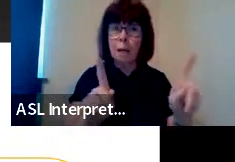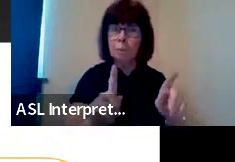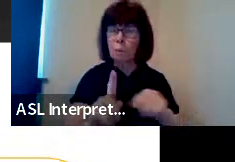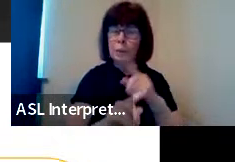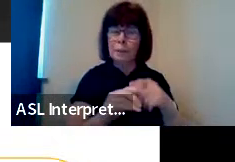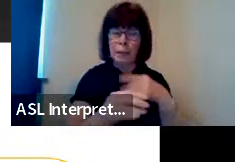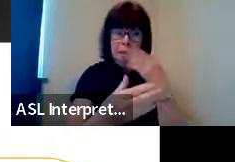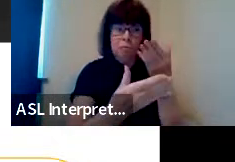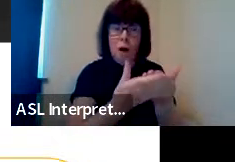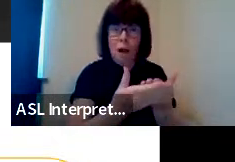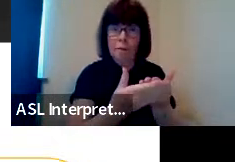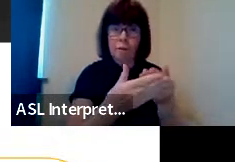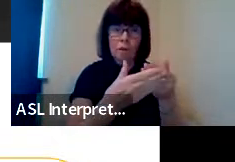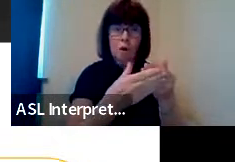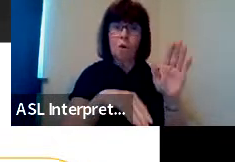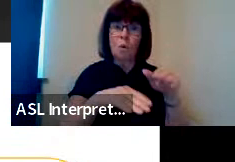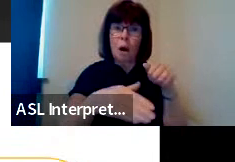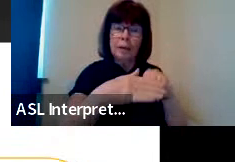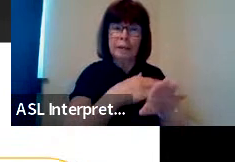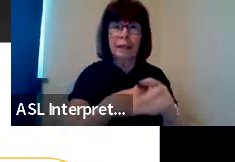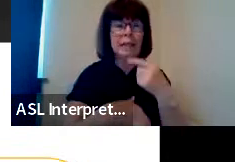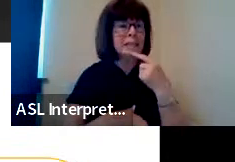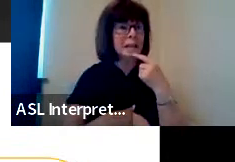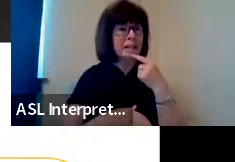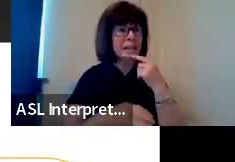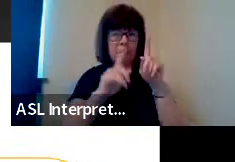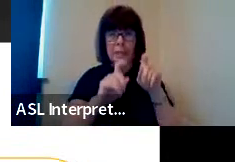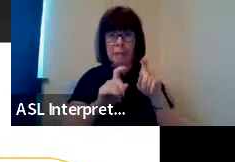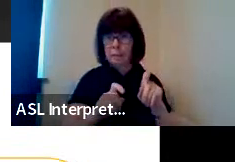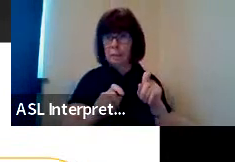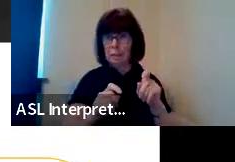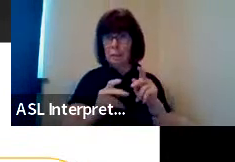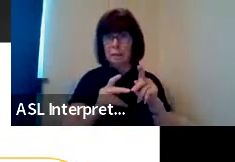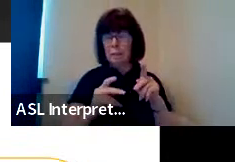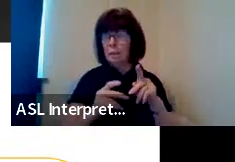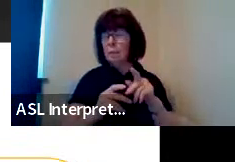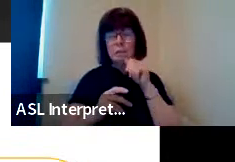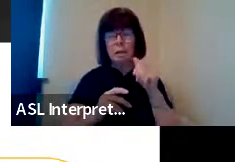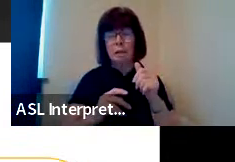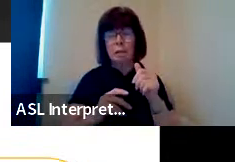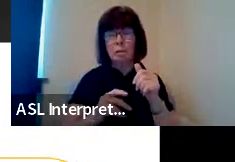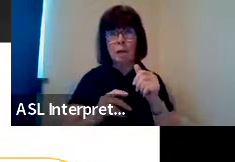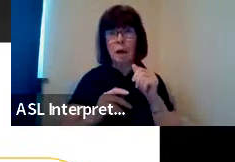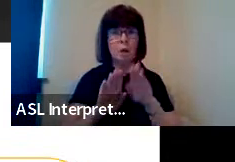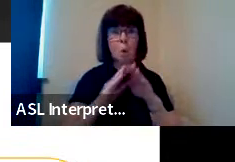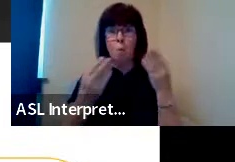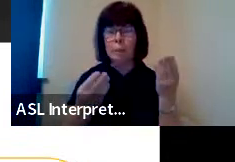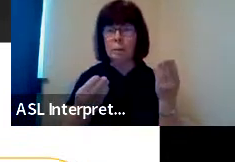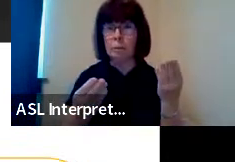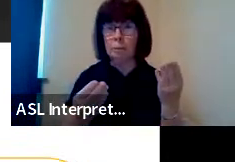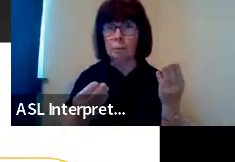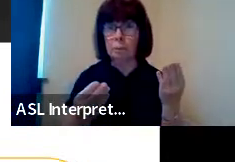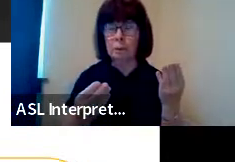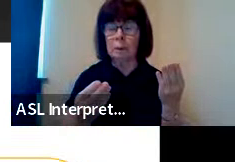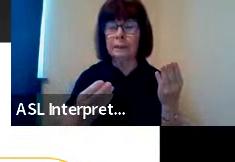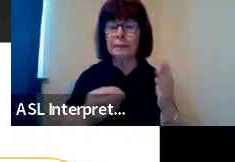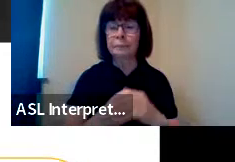those days the testing sites don't have any, they're not operating or they're not open.